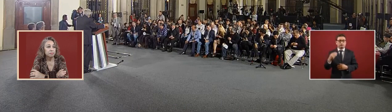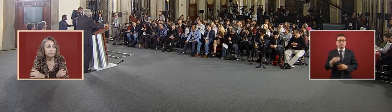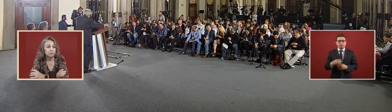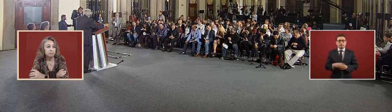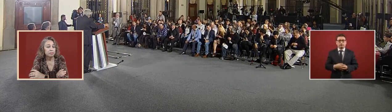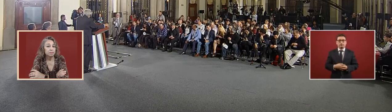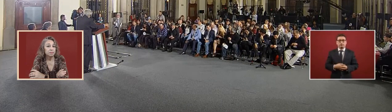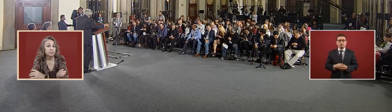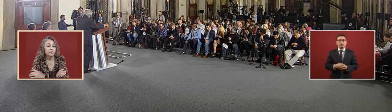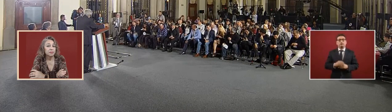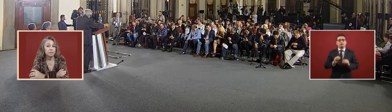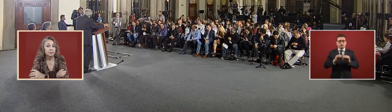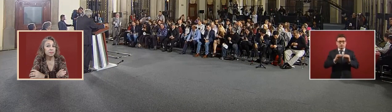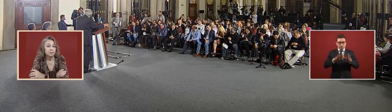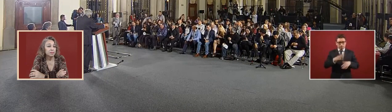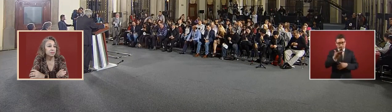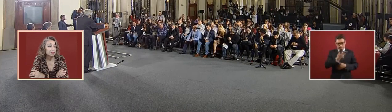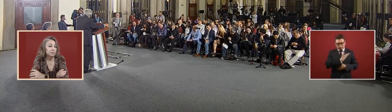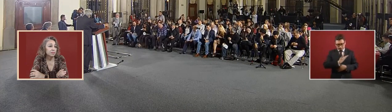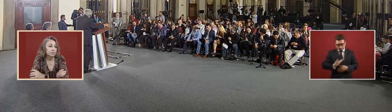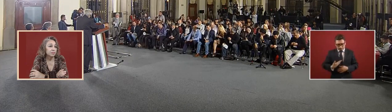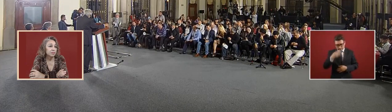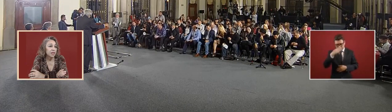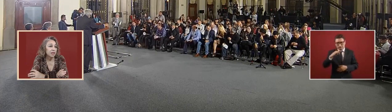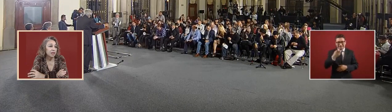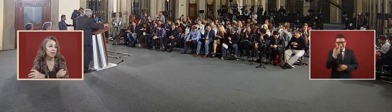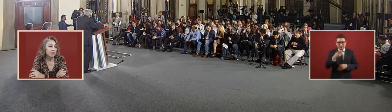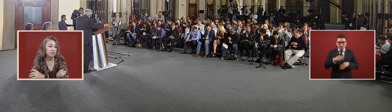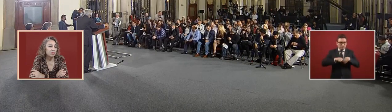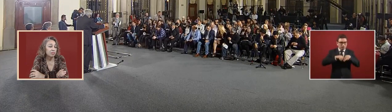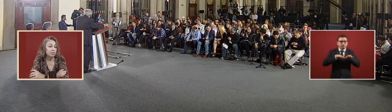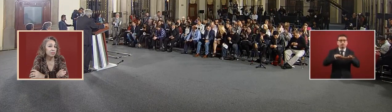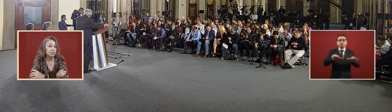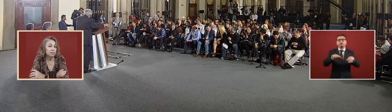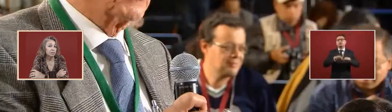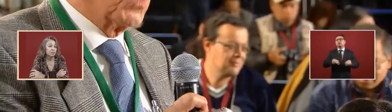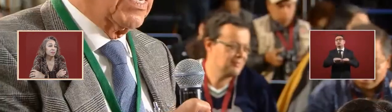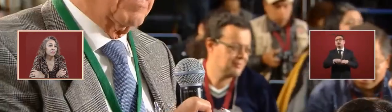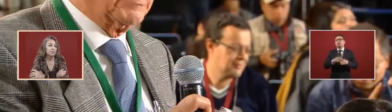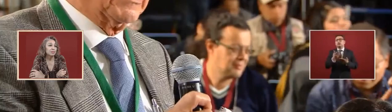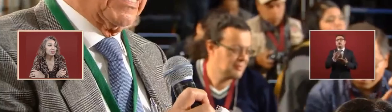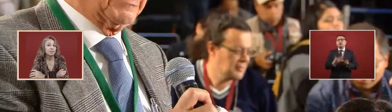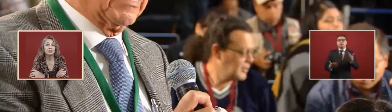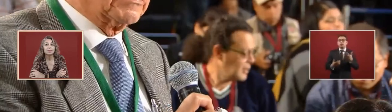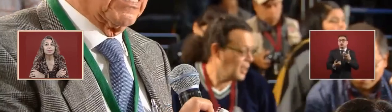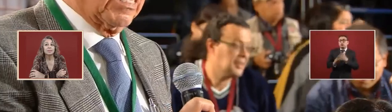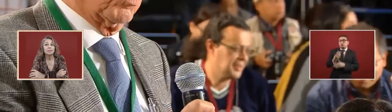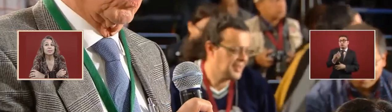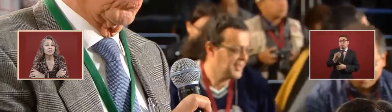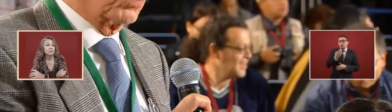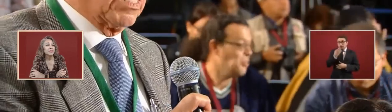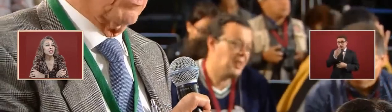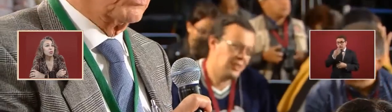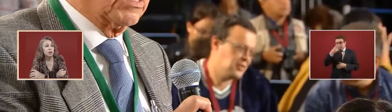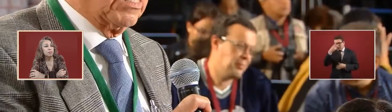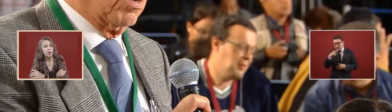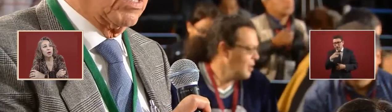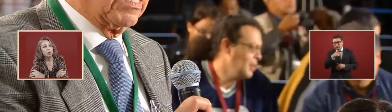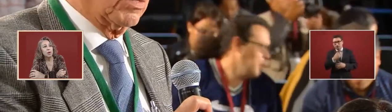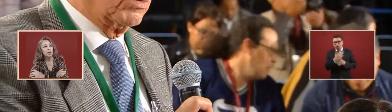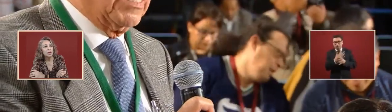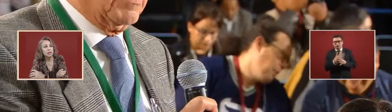Gracias, señor. Desde luego, señor presidente, en esta cruzada, ¿qué papel debe jugar la nueva escuela mexicana que cuyo curso acaba usted de inaugurar? So